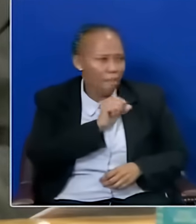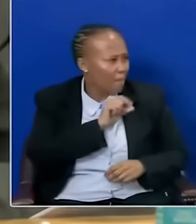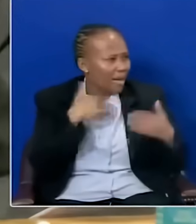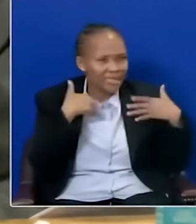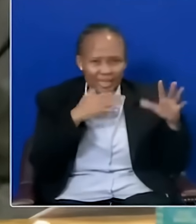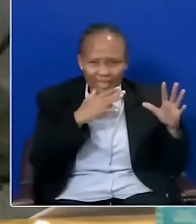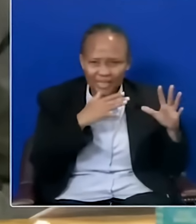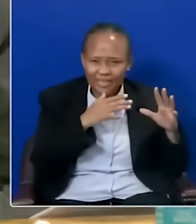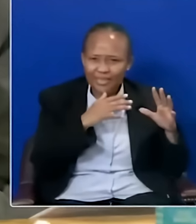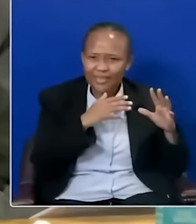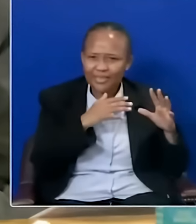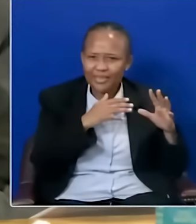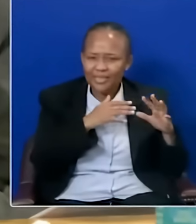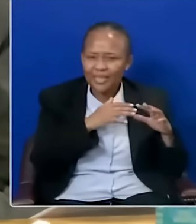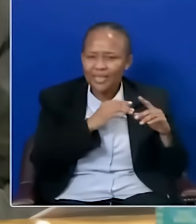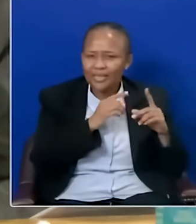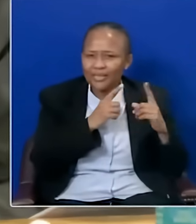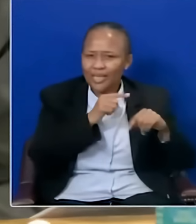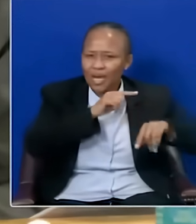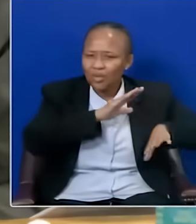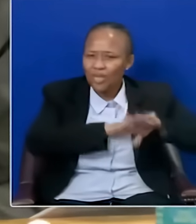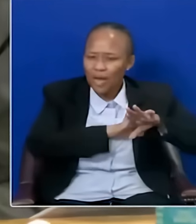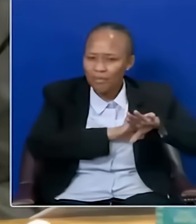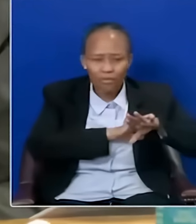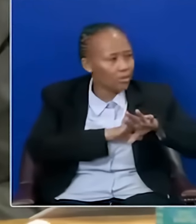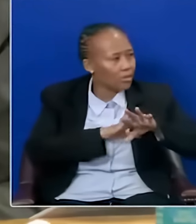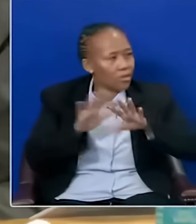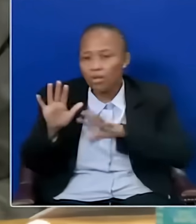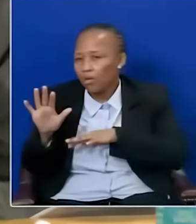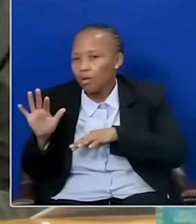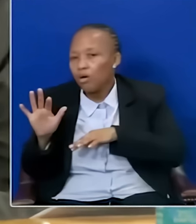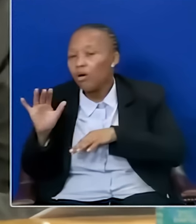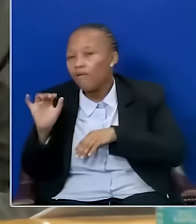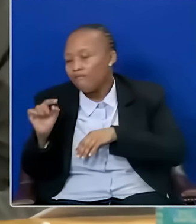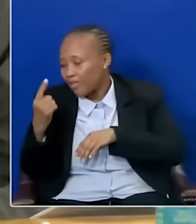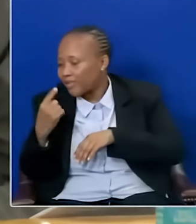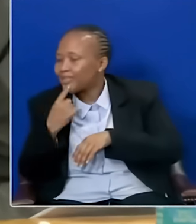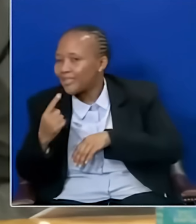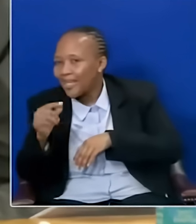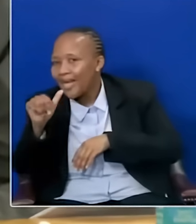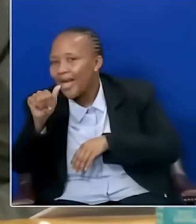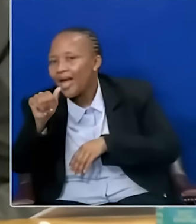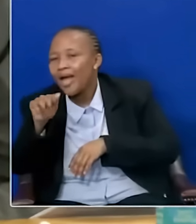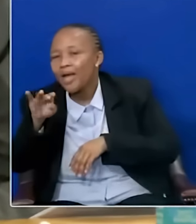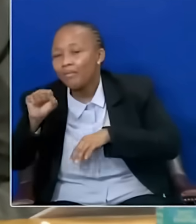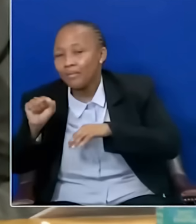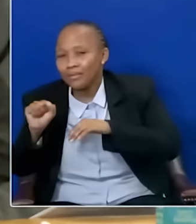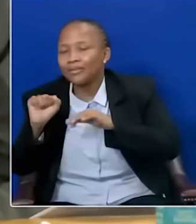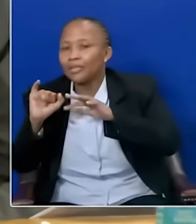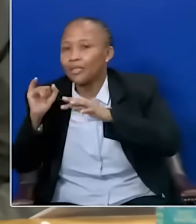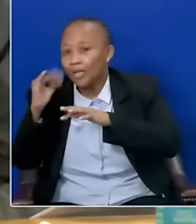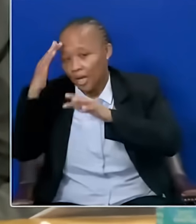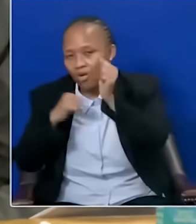Let me take you to this point that you make. You say that the ABIS system at head office receives on average